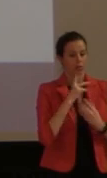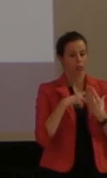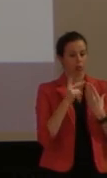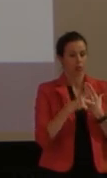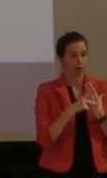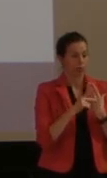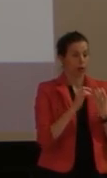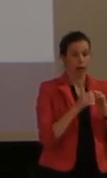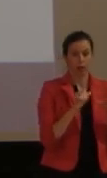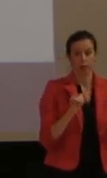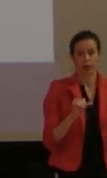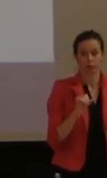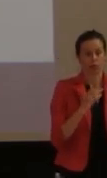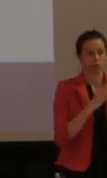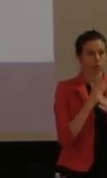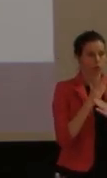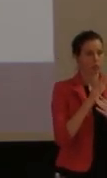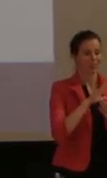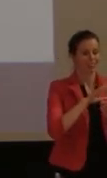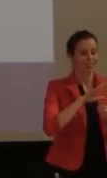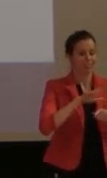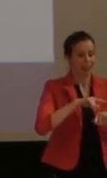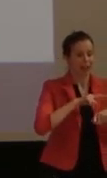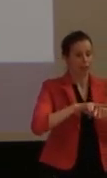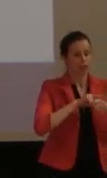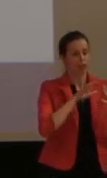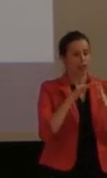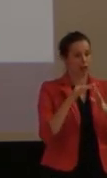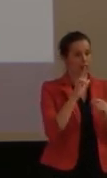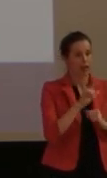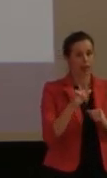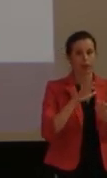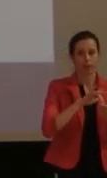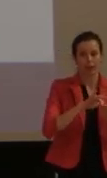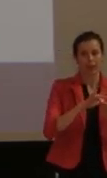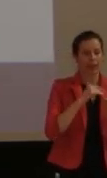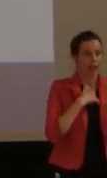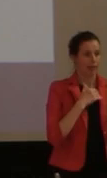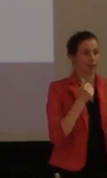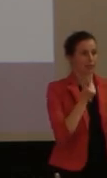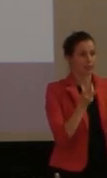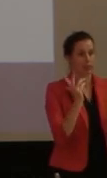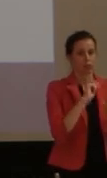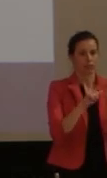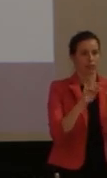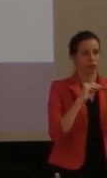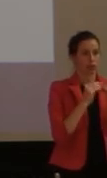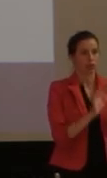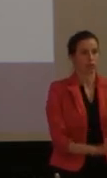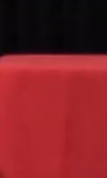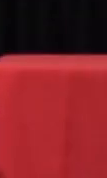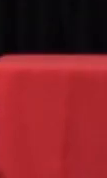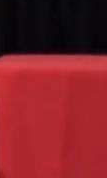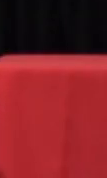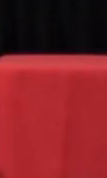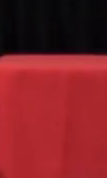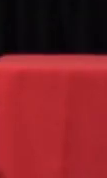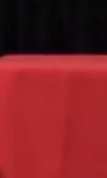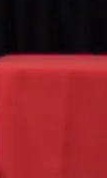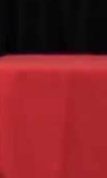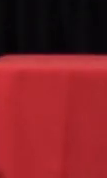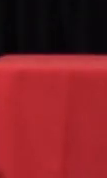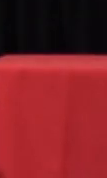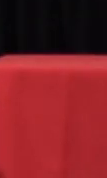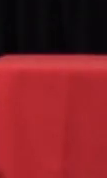wonderful national network of libraries of medicine. We have 7,100 member libraries and organizations across the country. Our